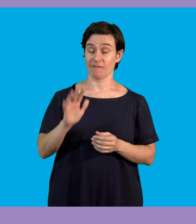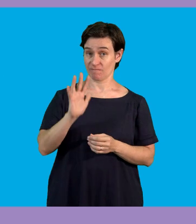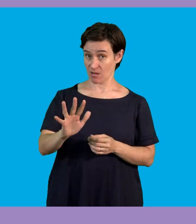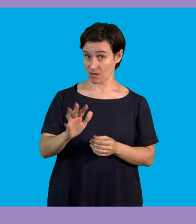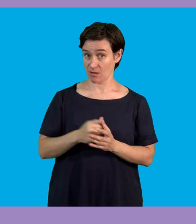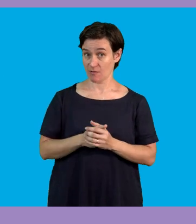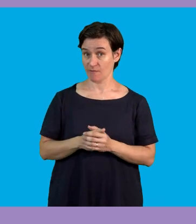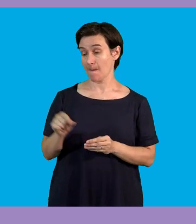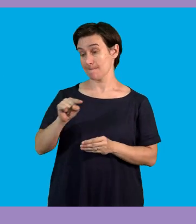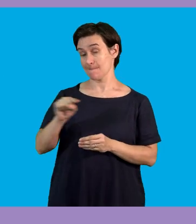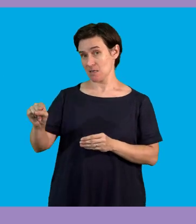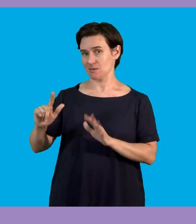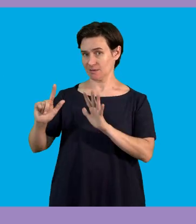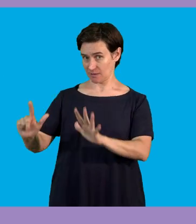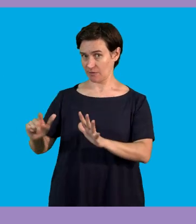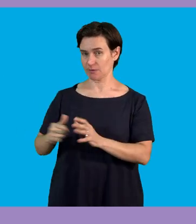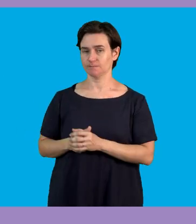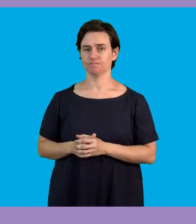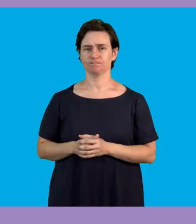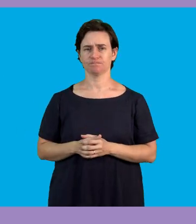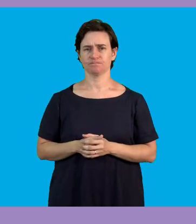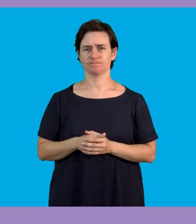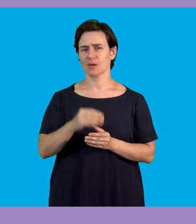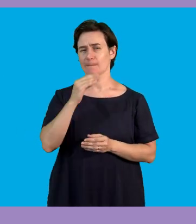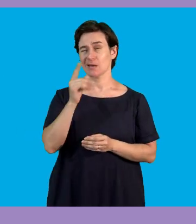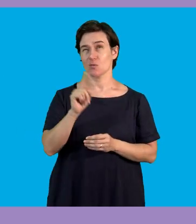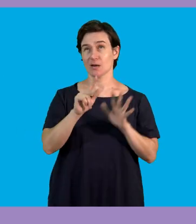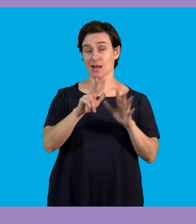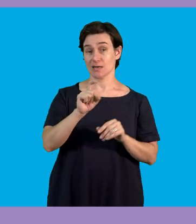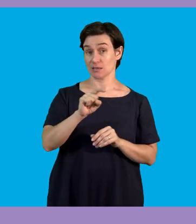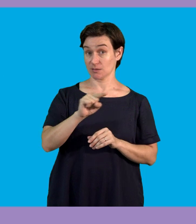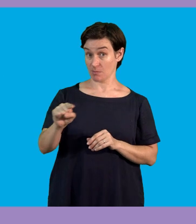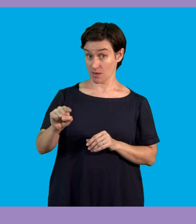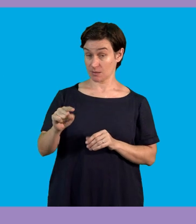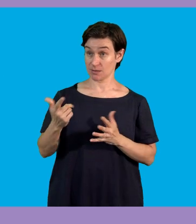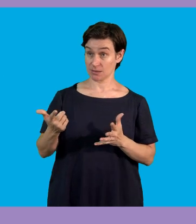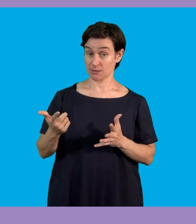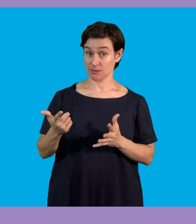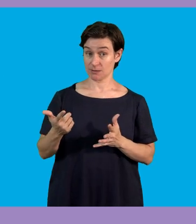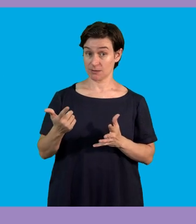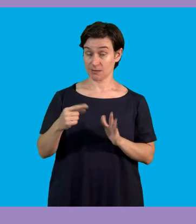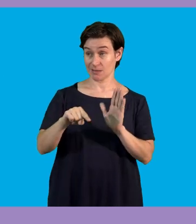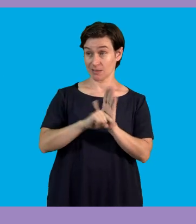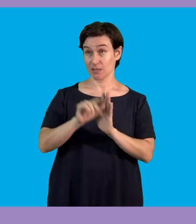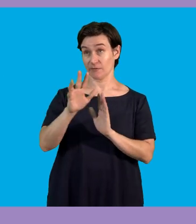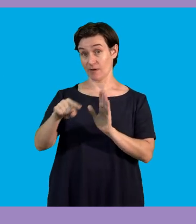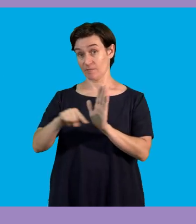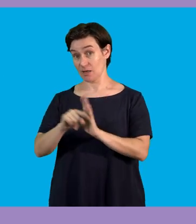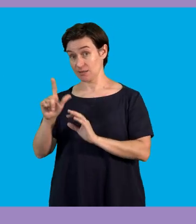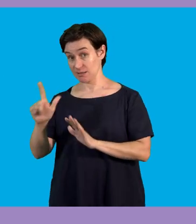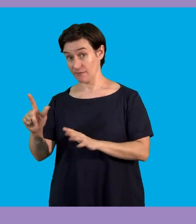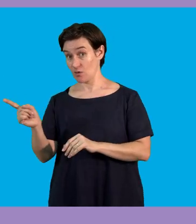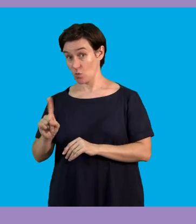minus 5 minus 7 would give us, or negative 5 minus